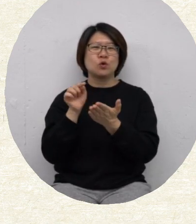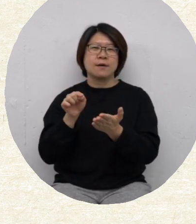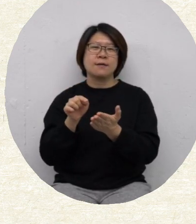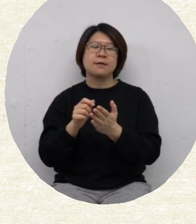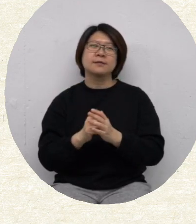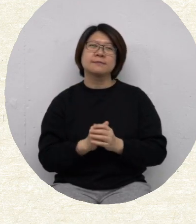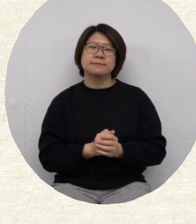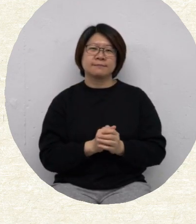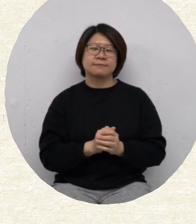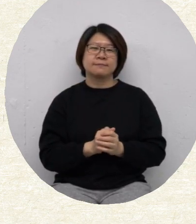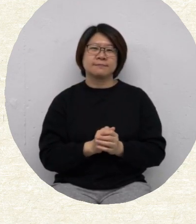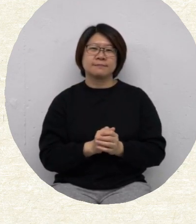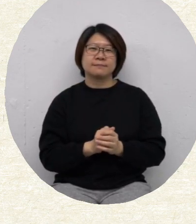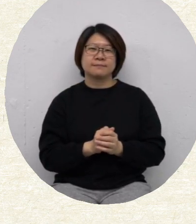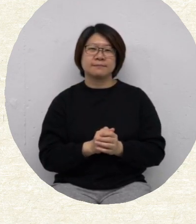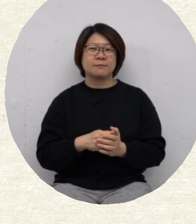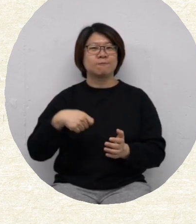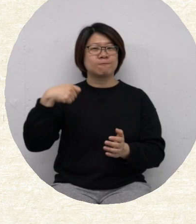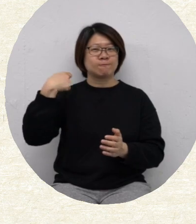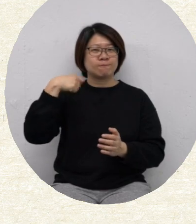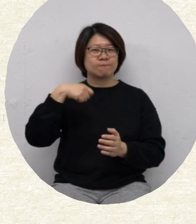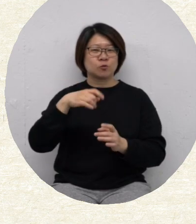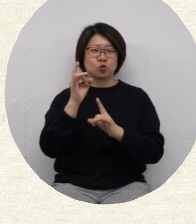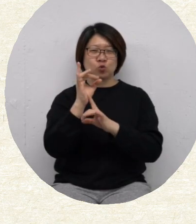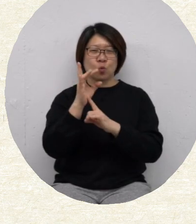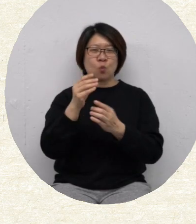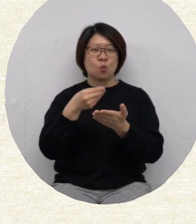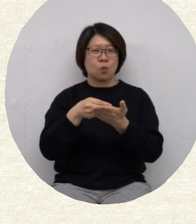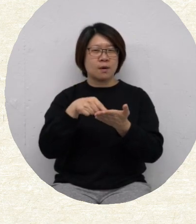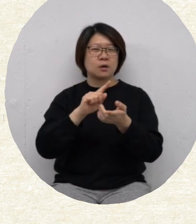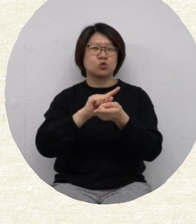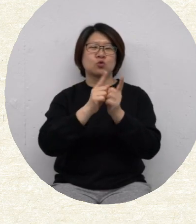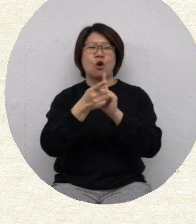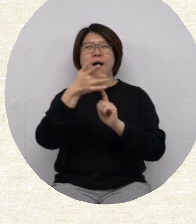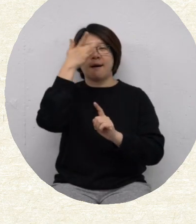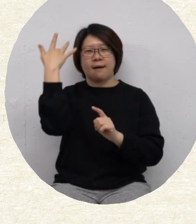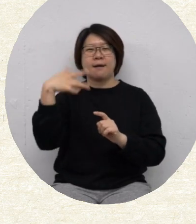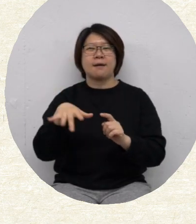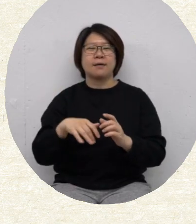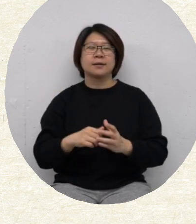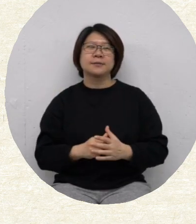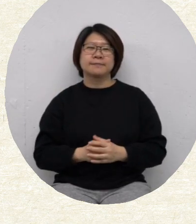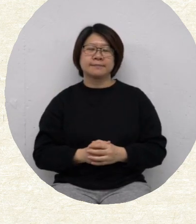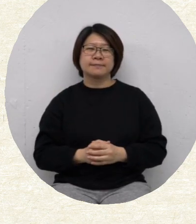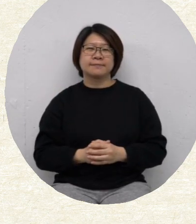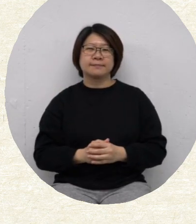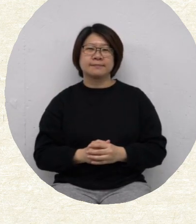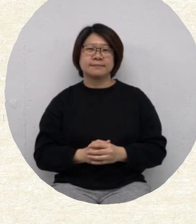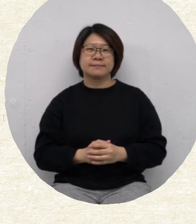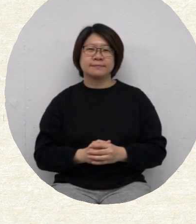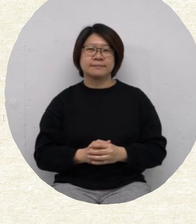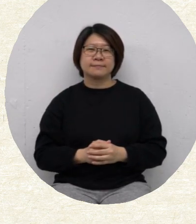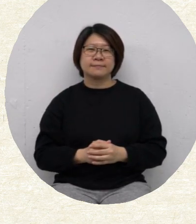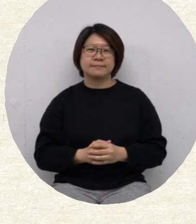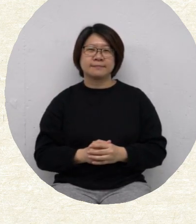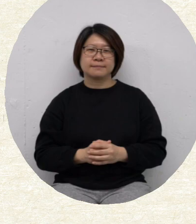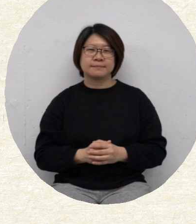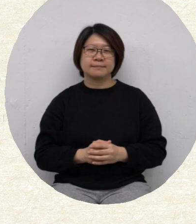carton. Oil made from camellia flower is also used in the mokuhanga process.